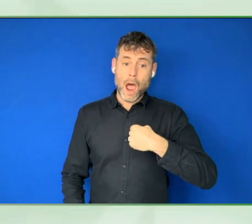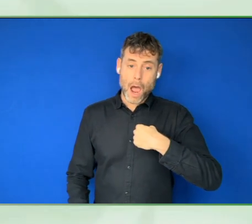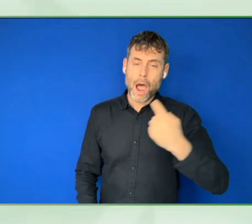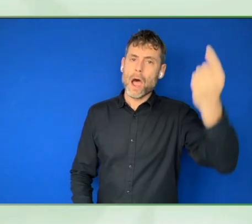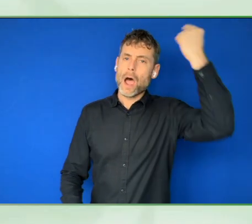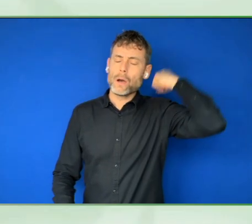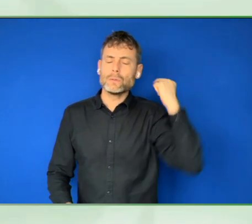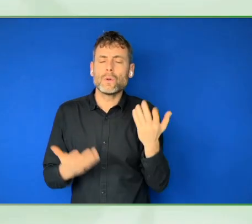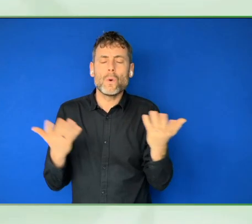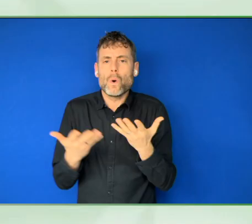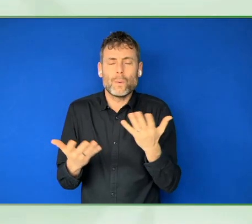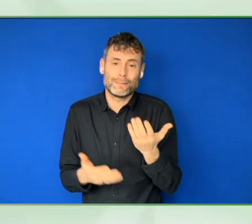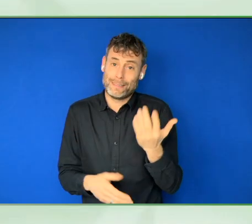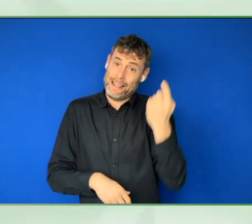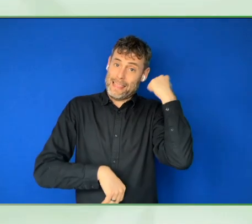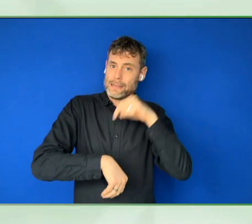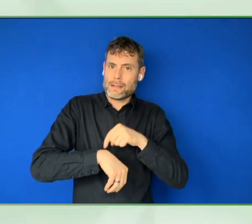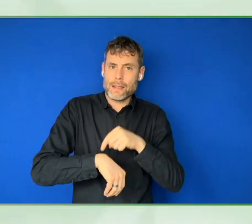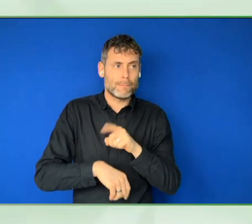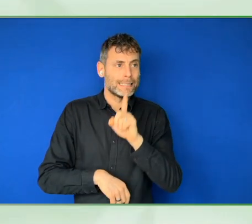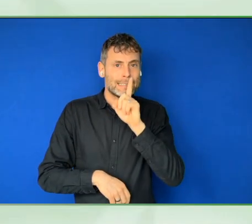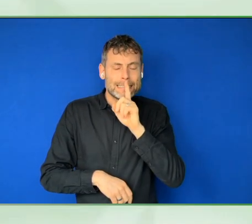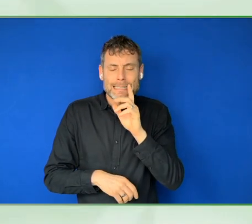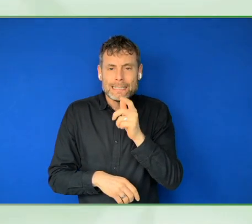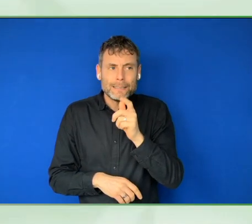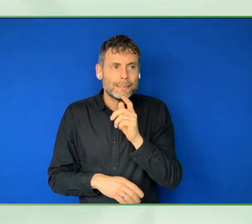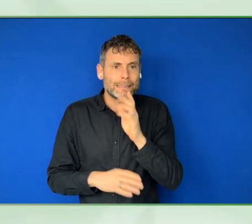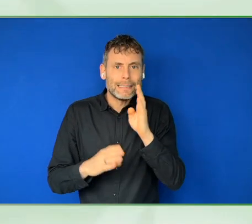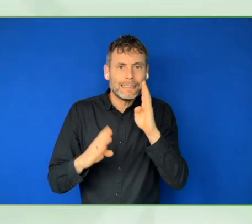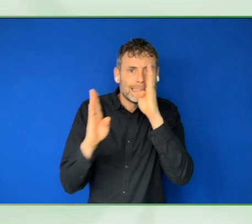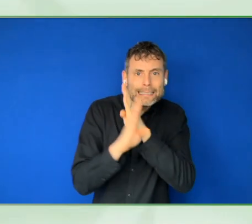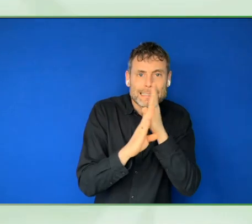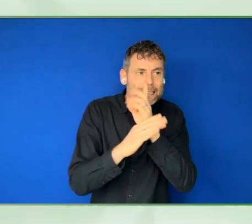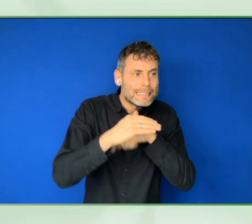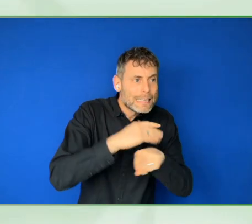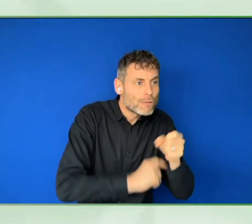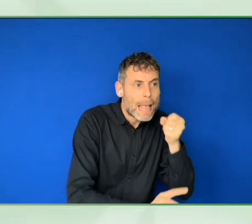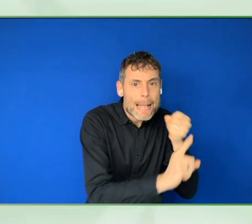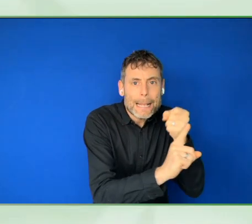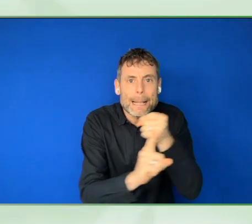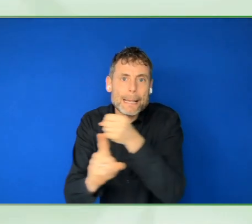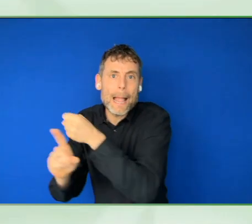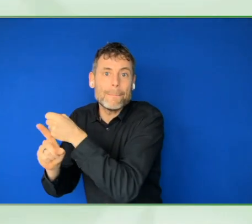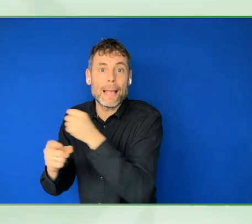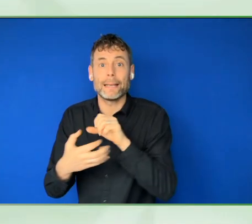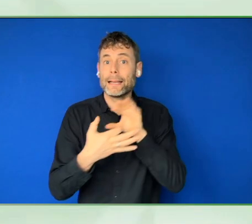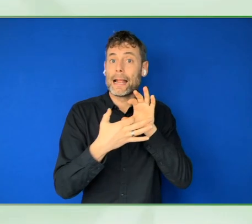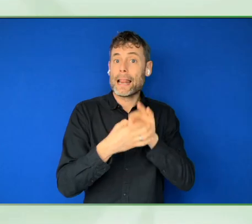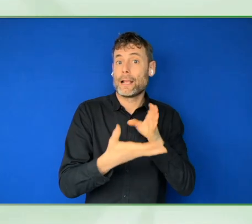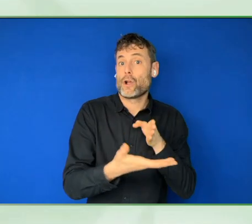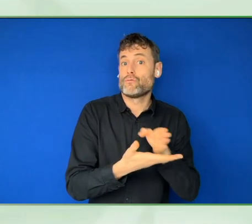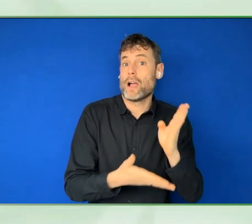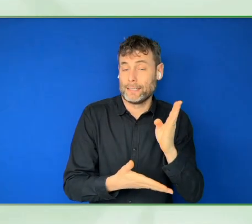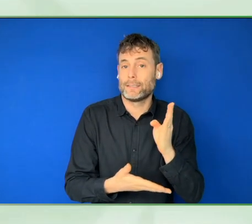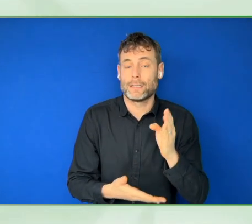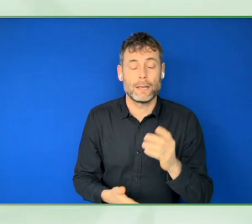rights campaigner, because it turned out that everything we were asking the companies to do in terms of best practice just happened to be what they would